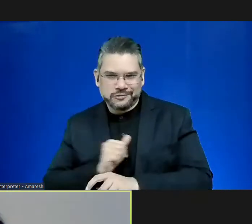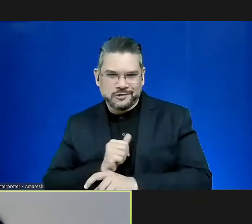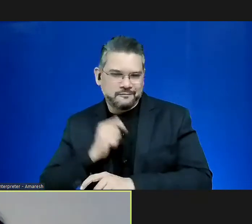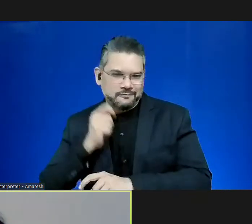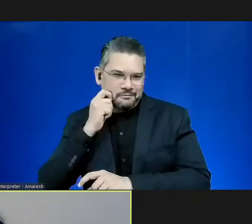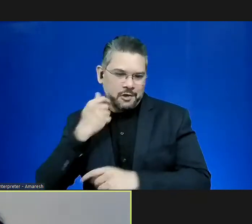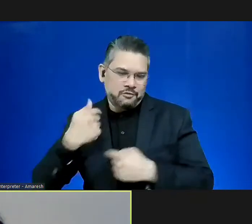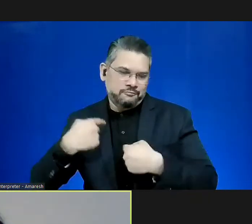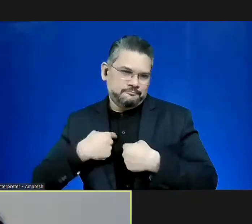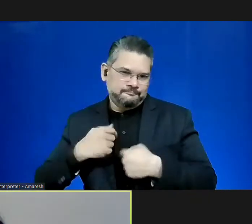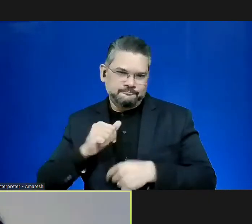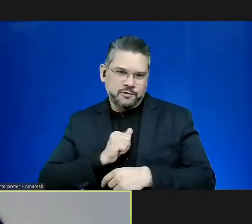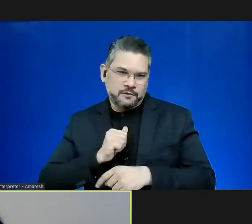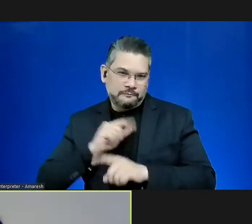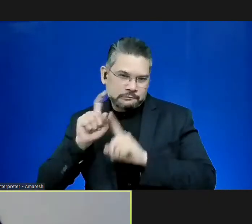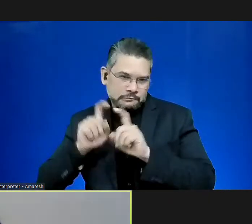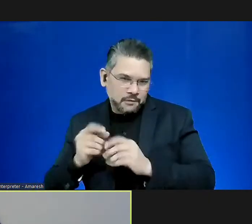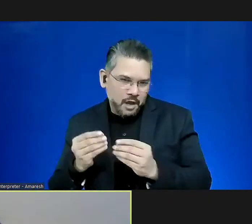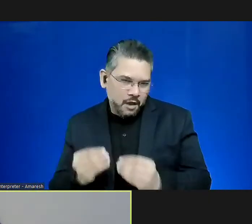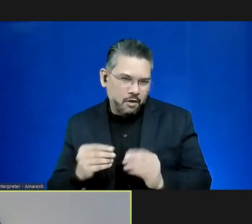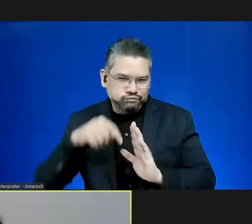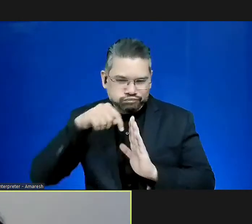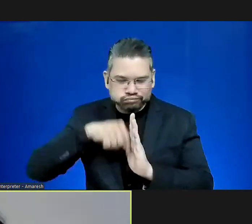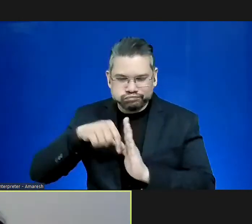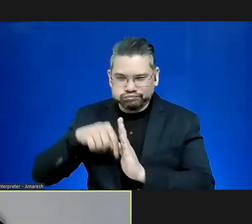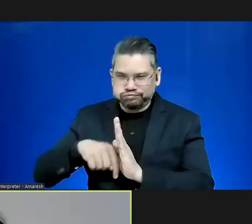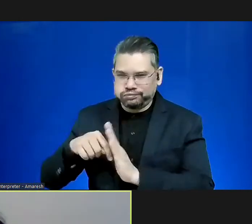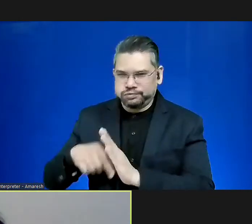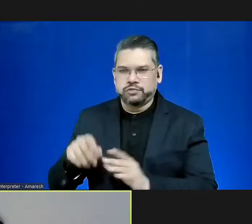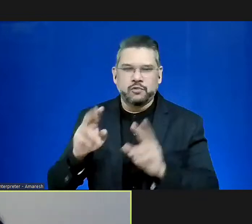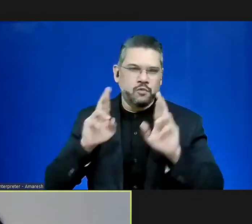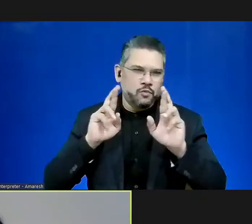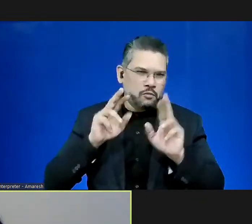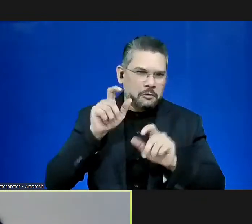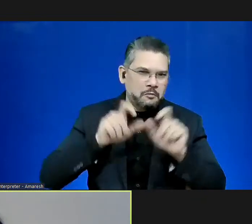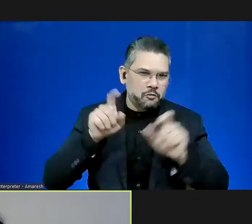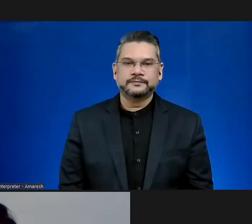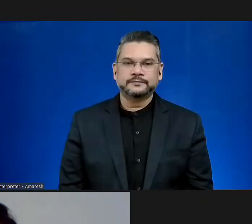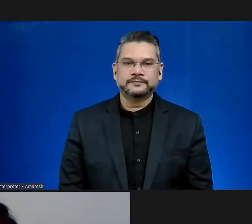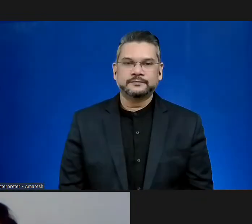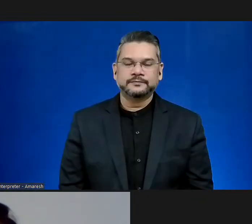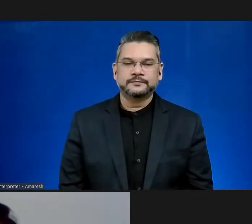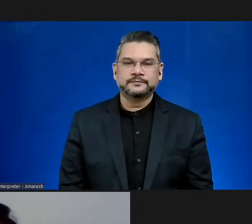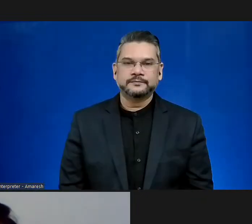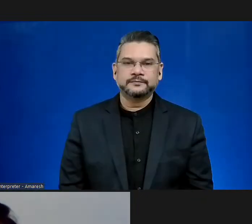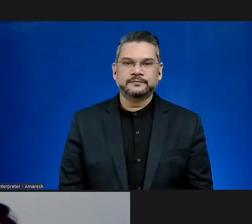hope. And so the floor is now open to any questions that you may be having.